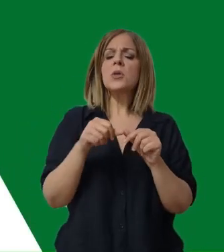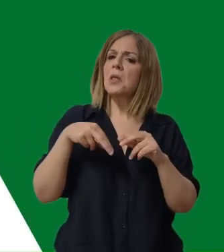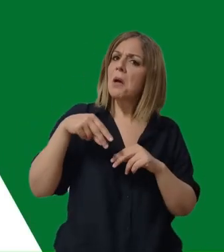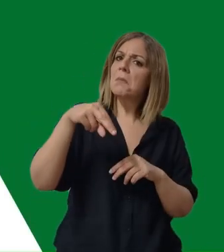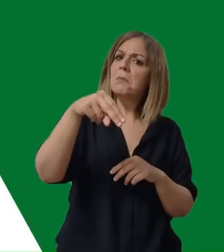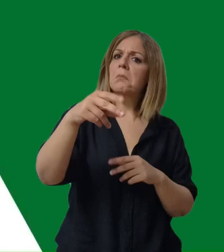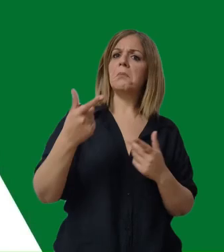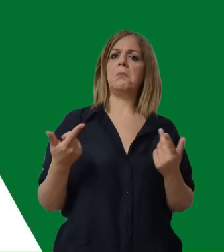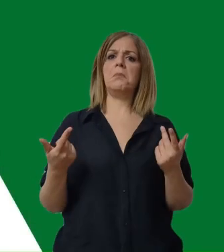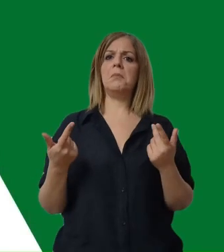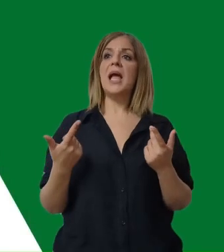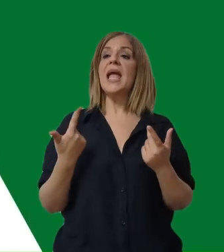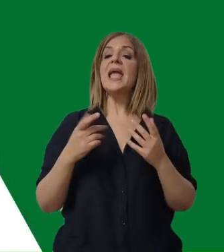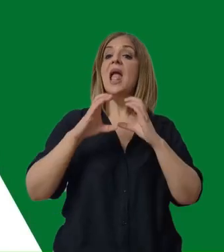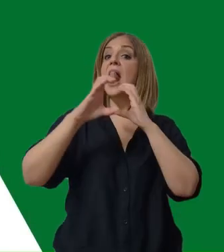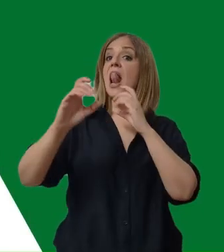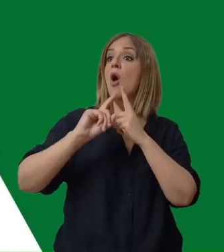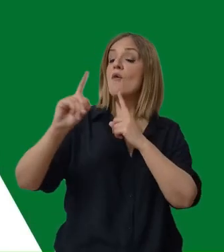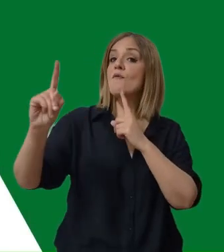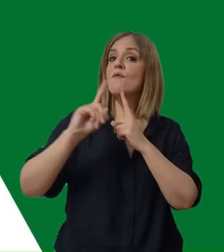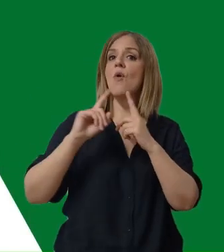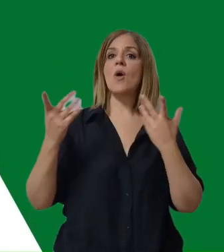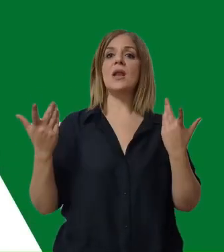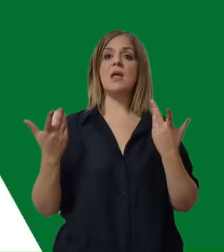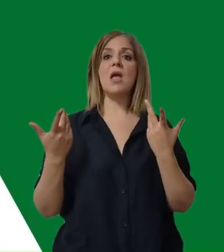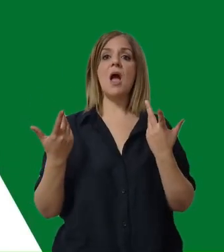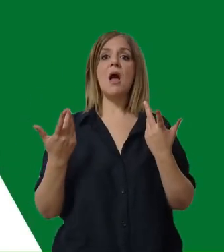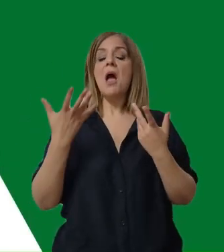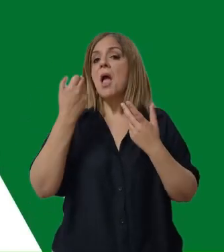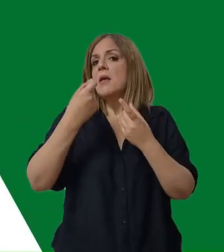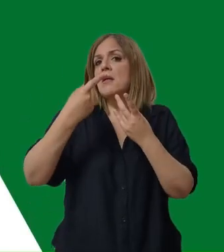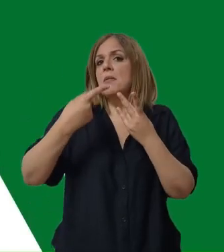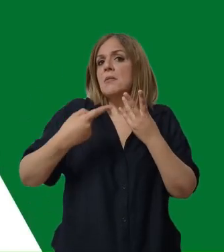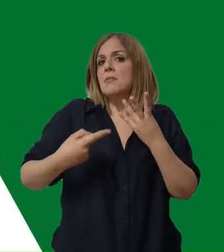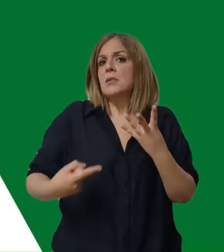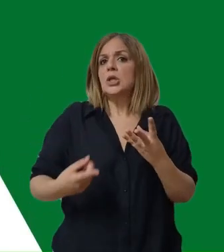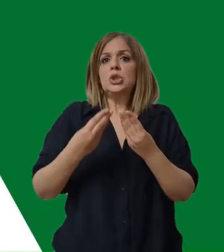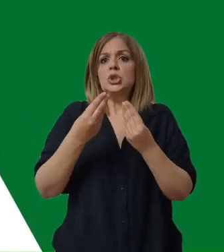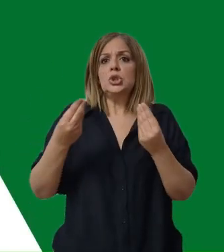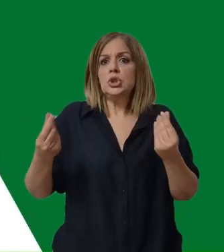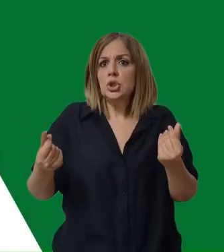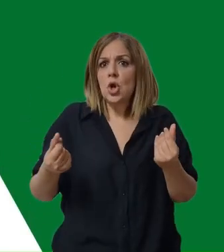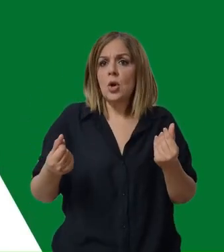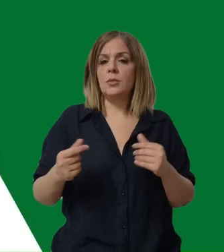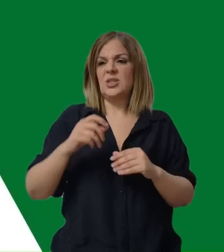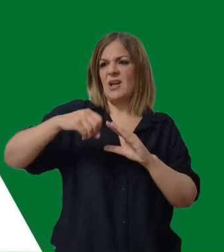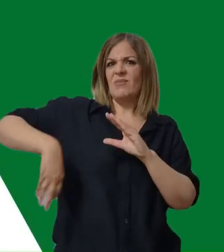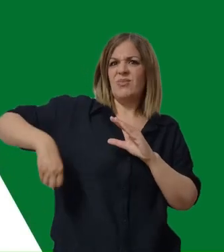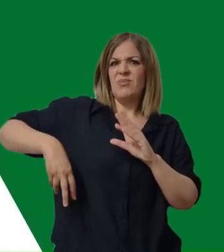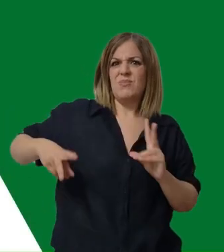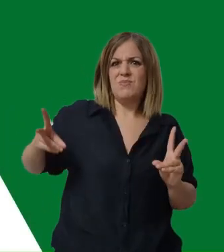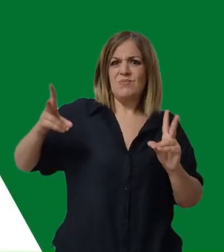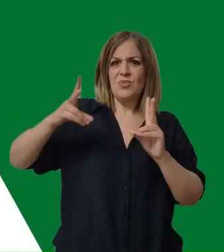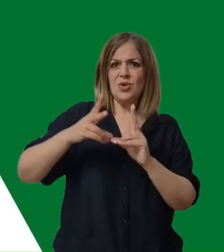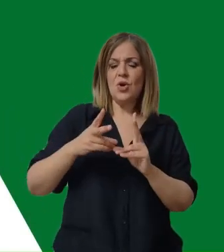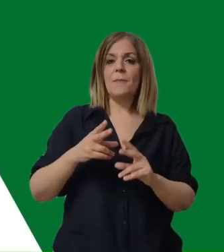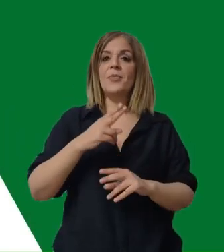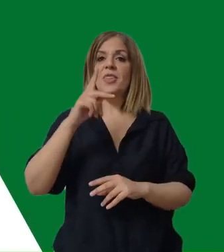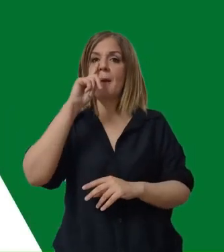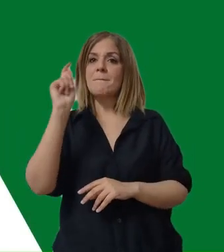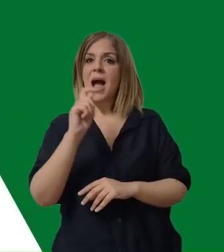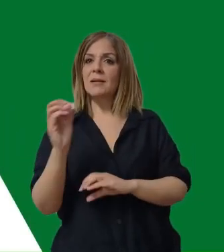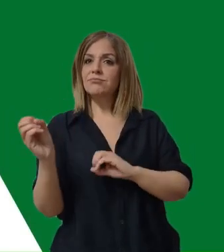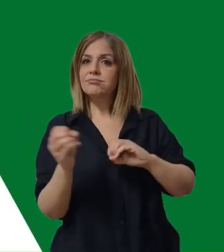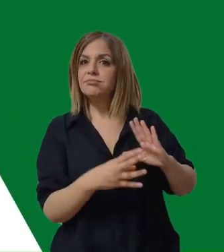also use public transport or carpool to reduce carbon emissions. About waste, we